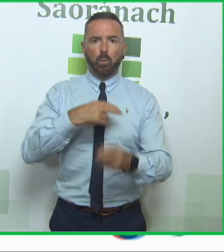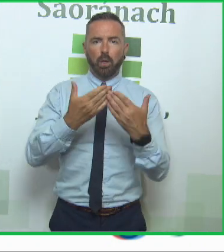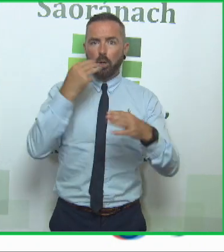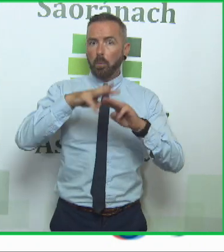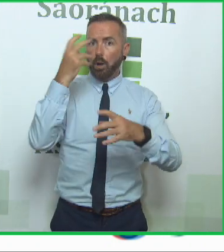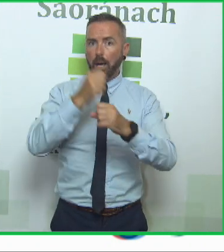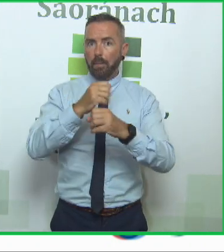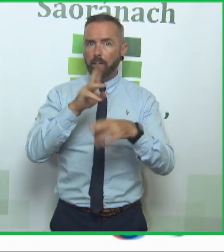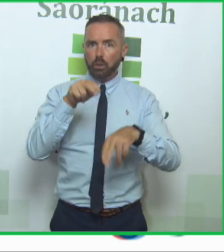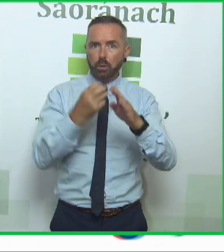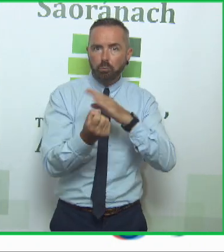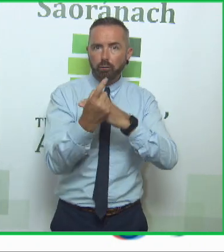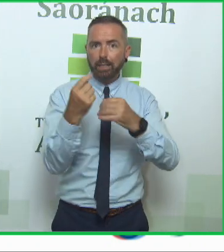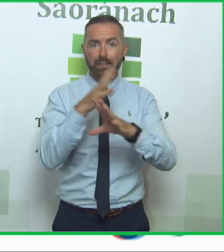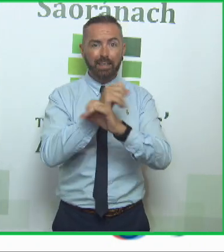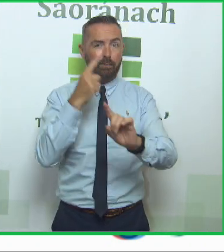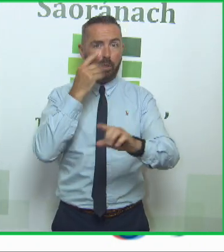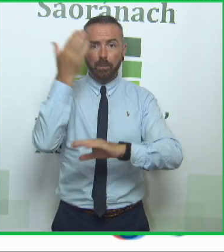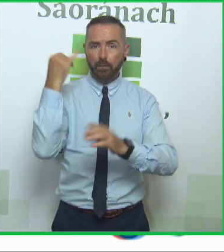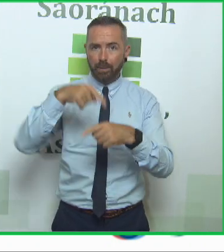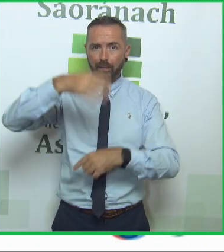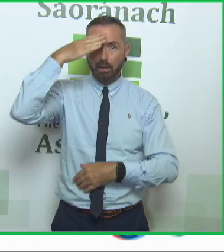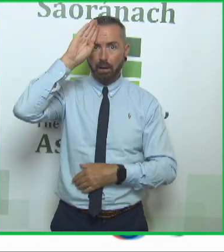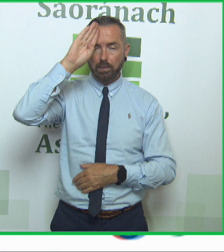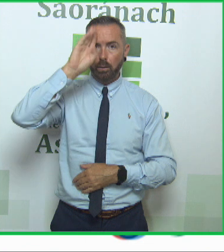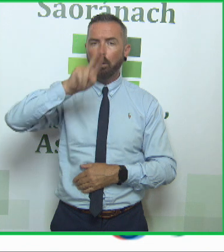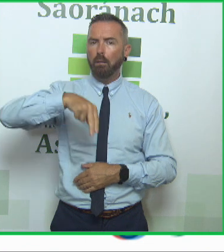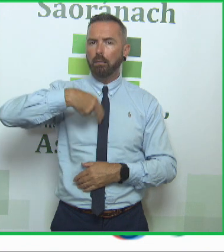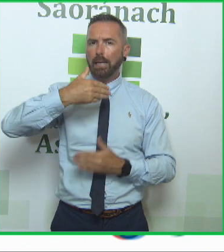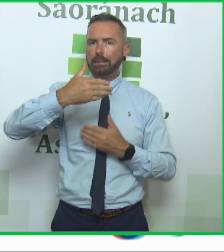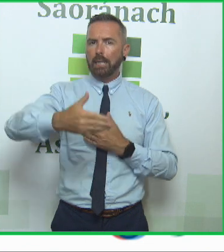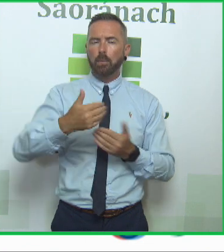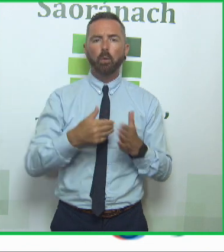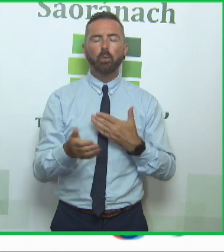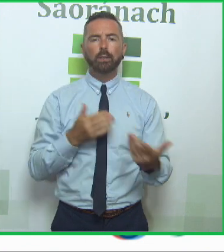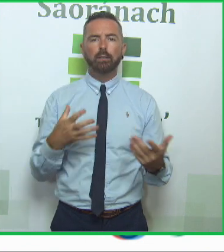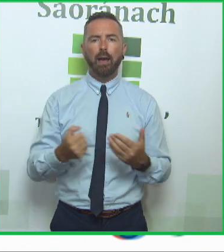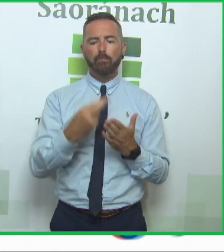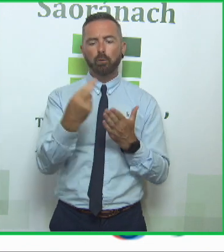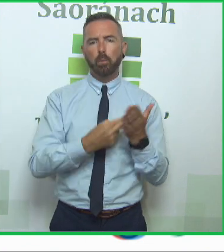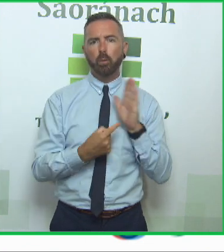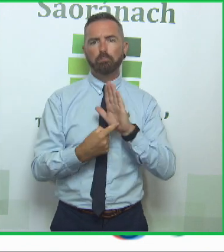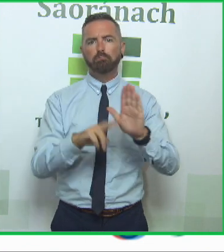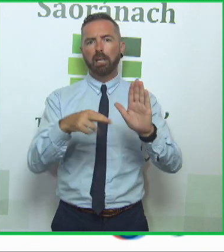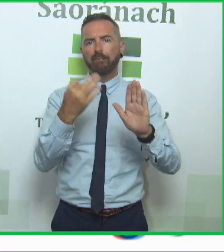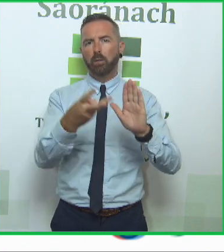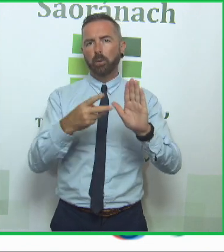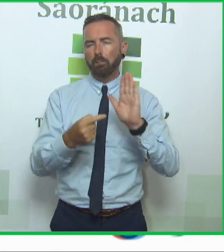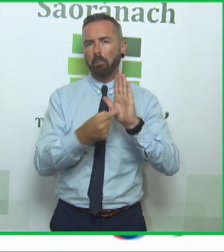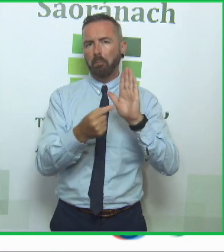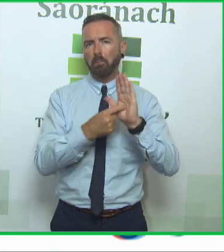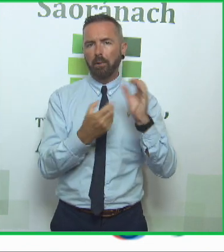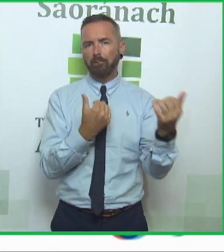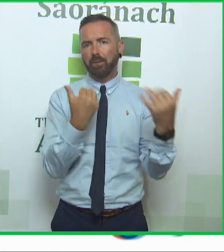trends in ways we never have before in Ireland. So in terms of our next steps, we're going to have a report in the coming weeks with feedbacks from our